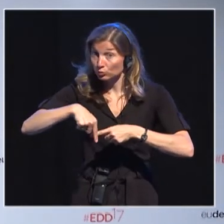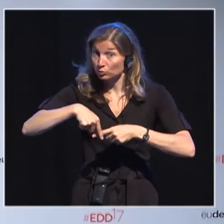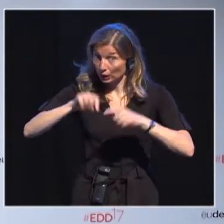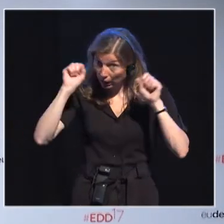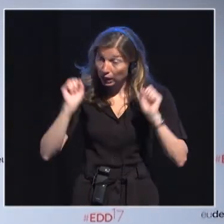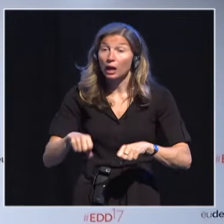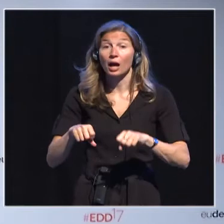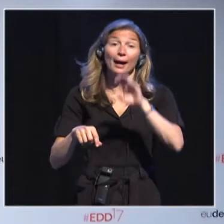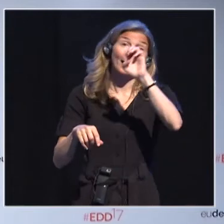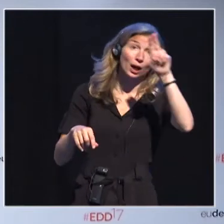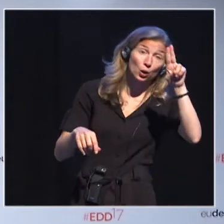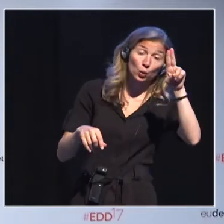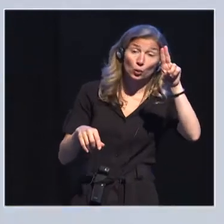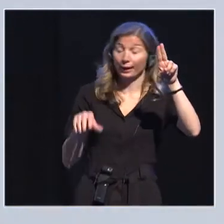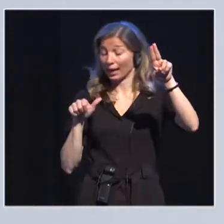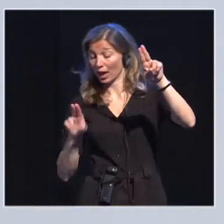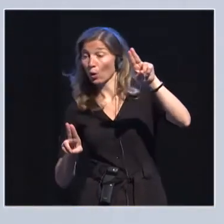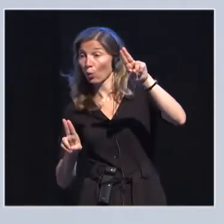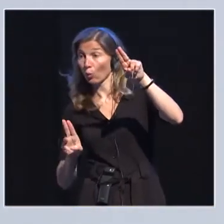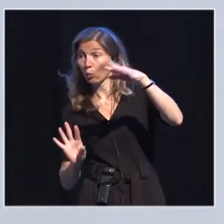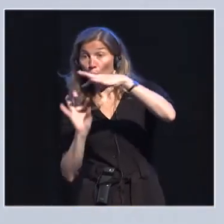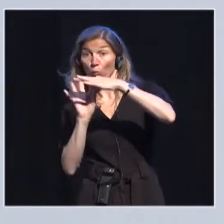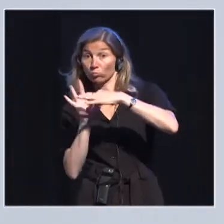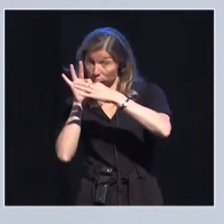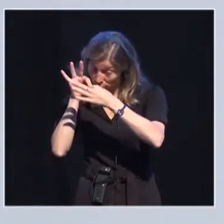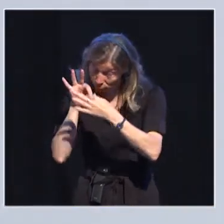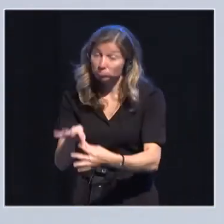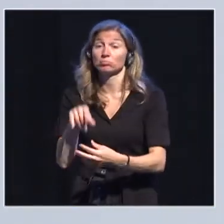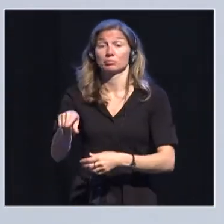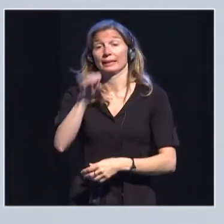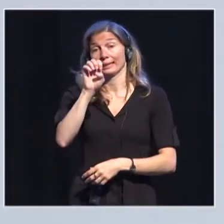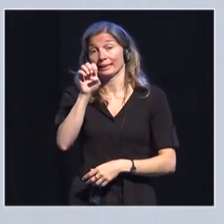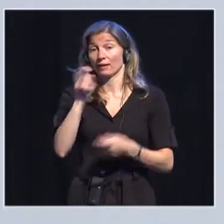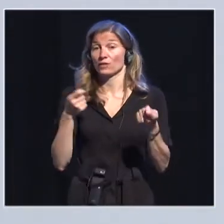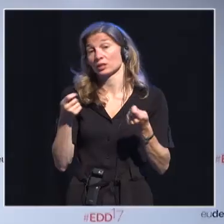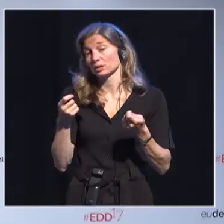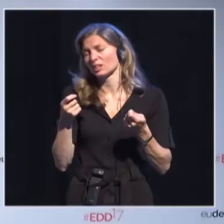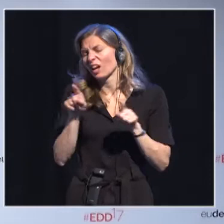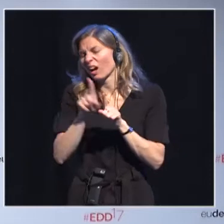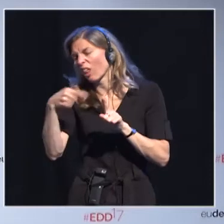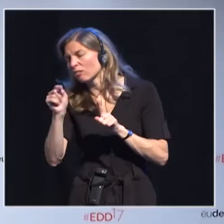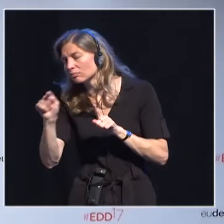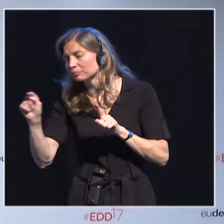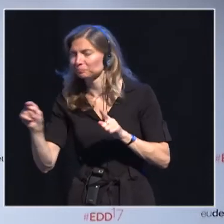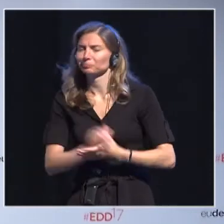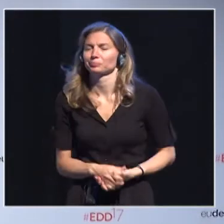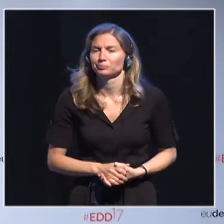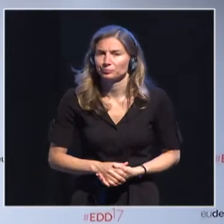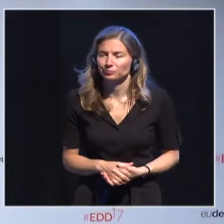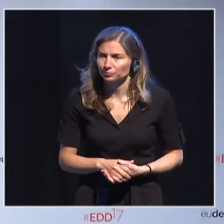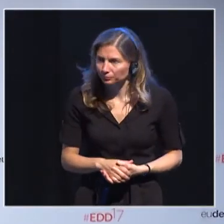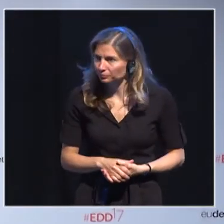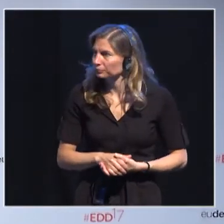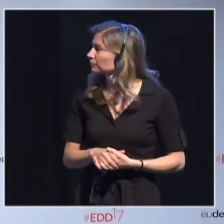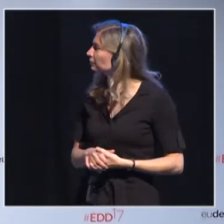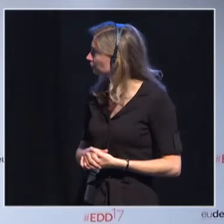launched between the EU and the AU on e-governance and among other things. Okay. Some brief reactions from Mr. Sabag and then